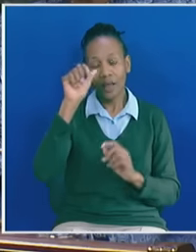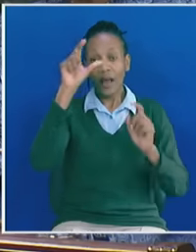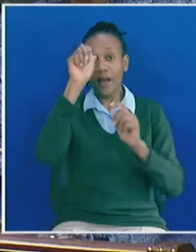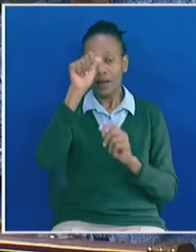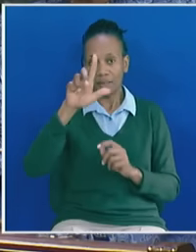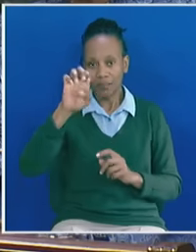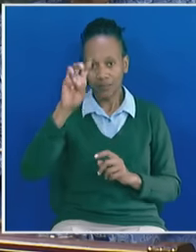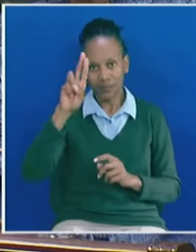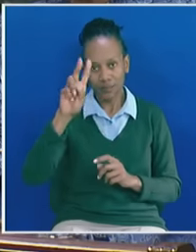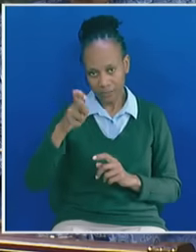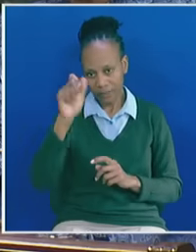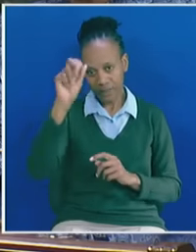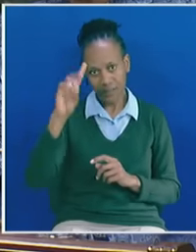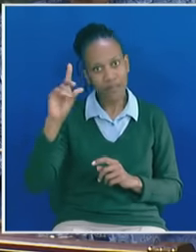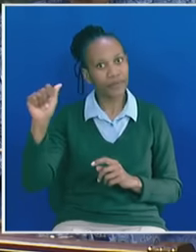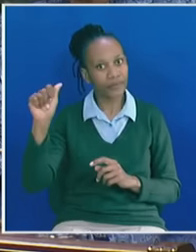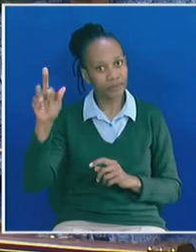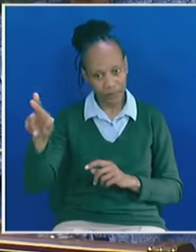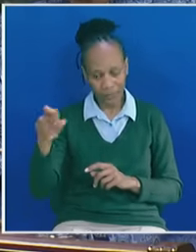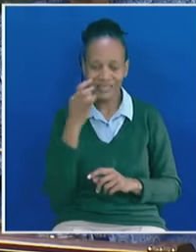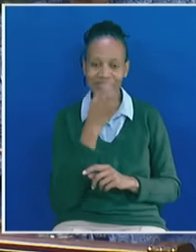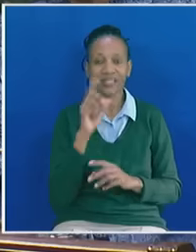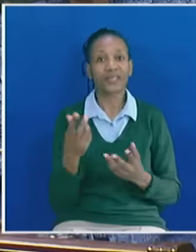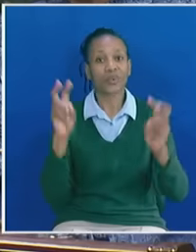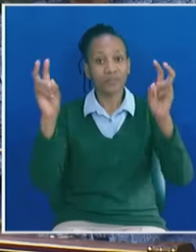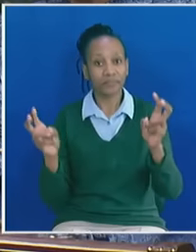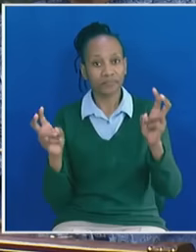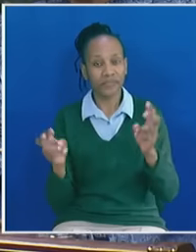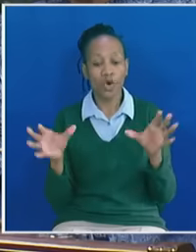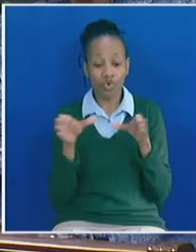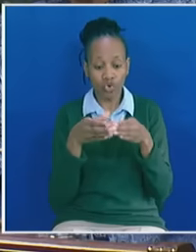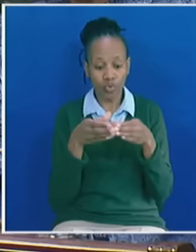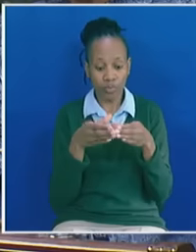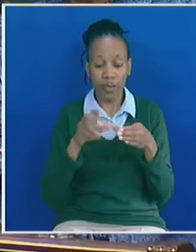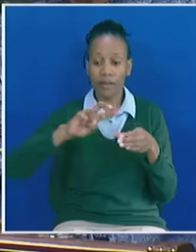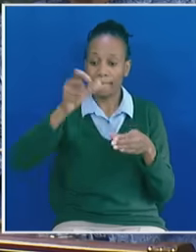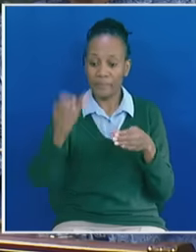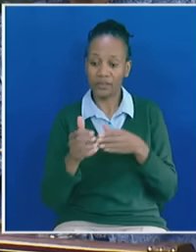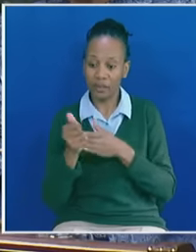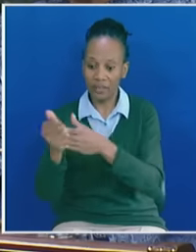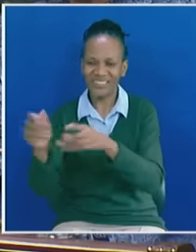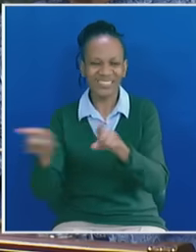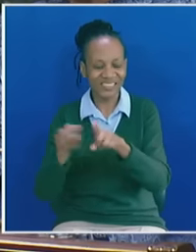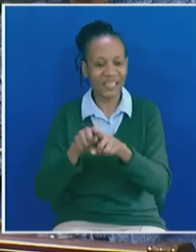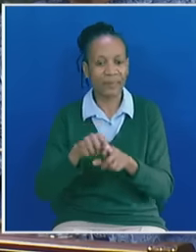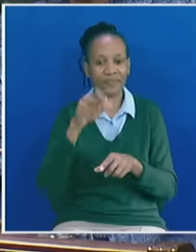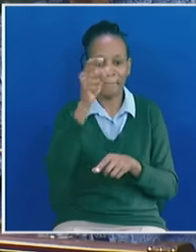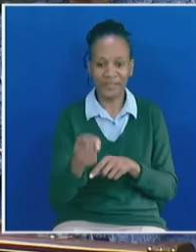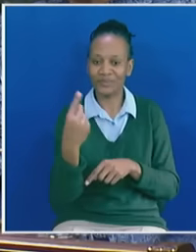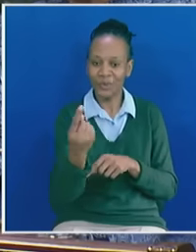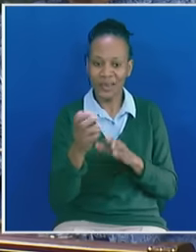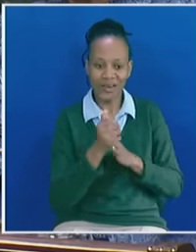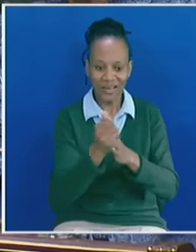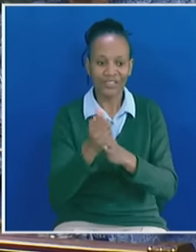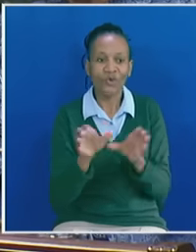An army of sheep led by a lion is better than an army of lions led by a sheep. Closing quote. A matter of big